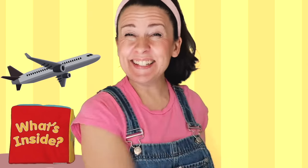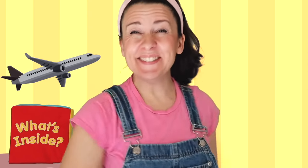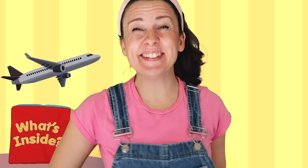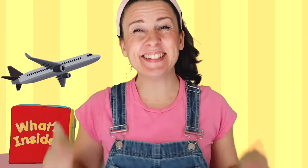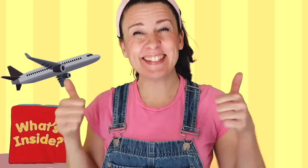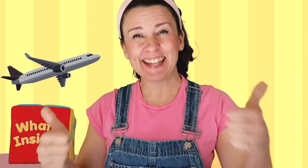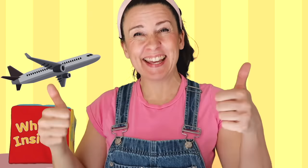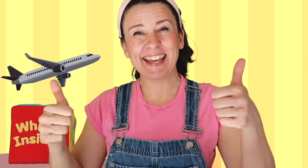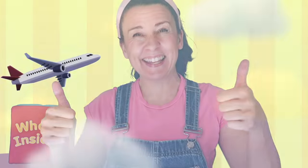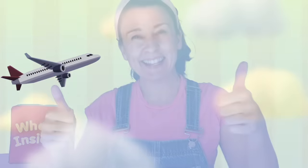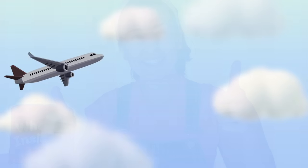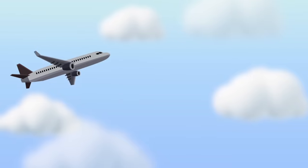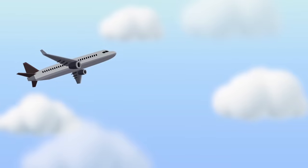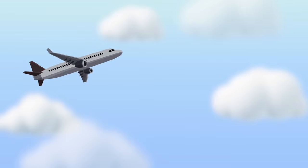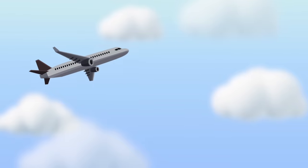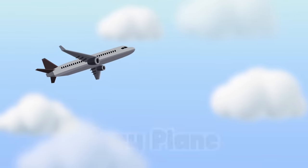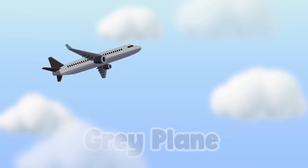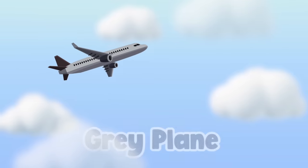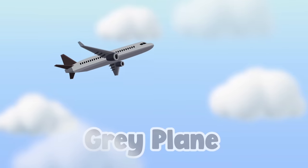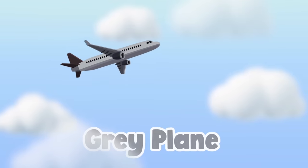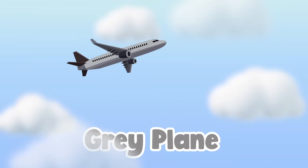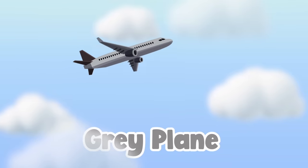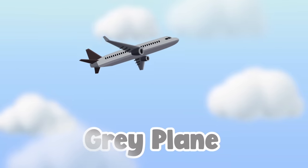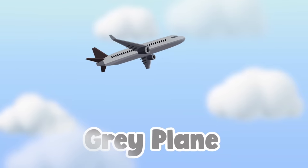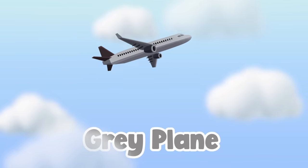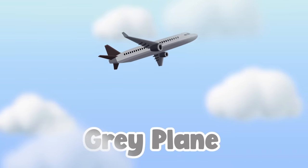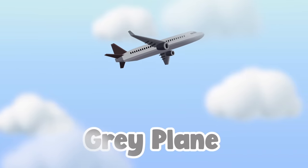plane. You did it.